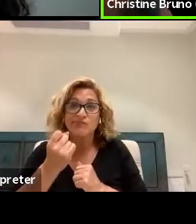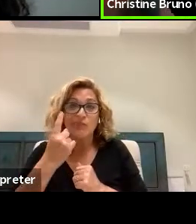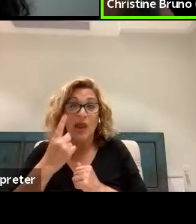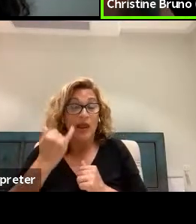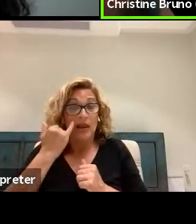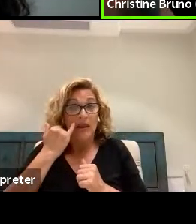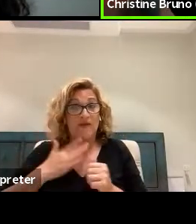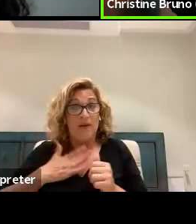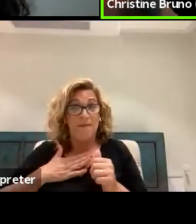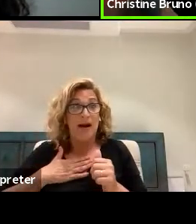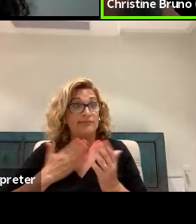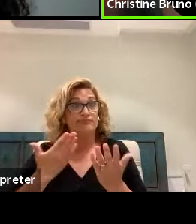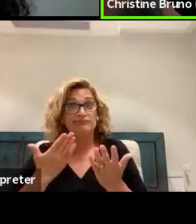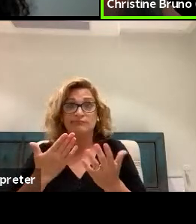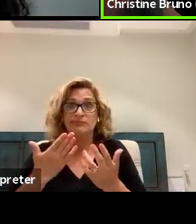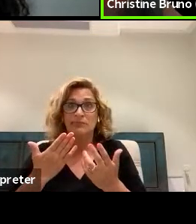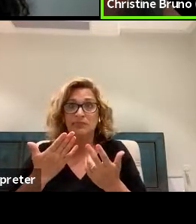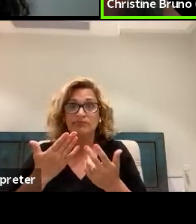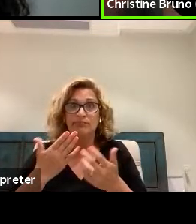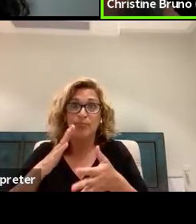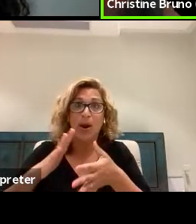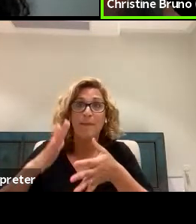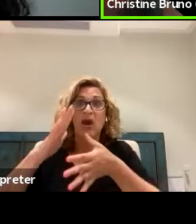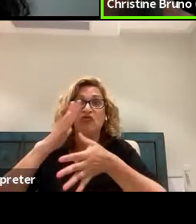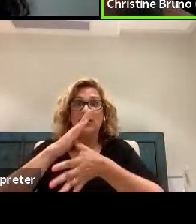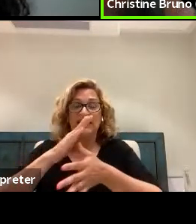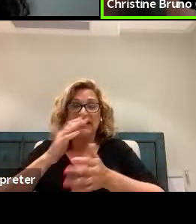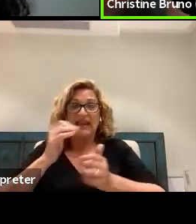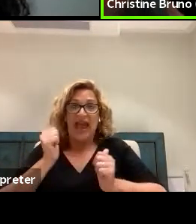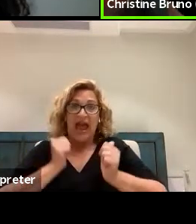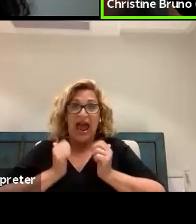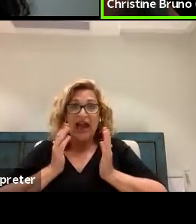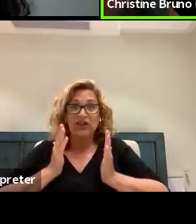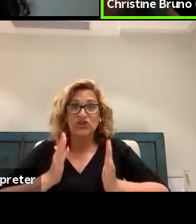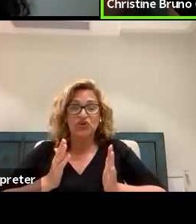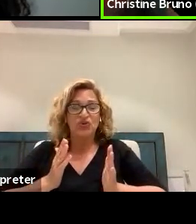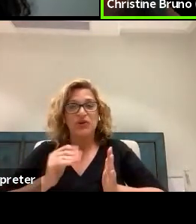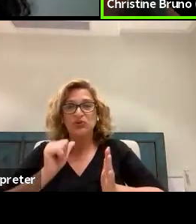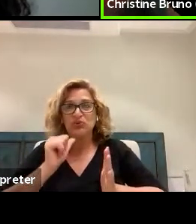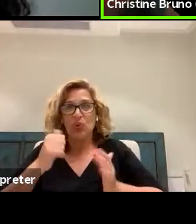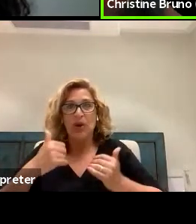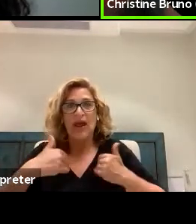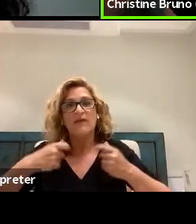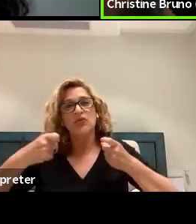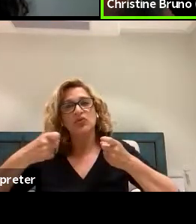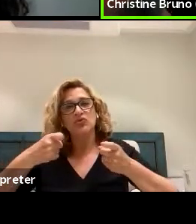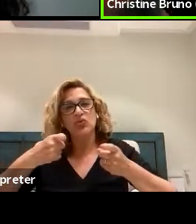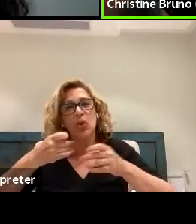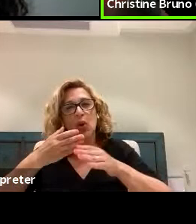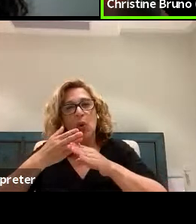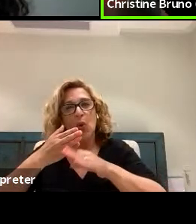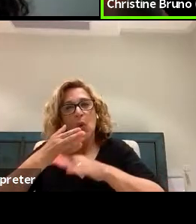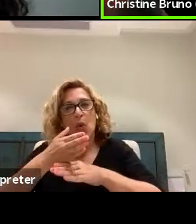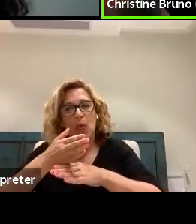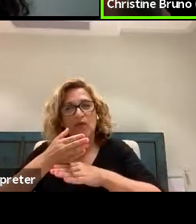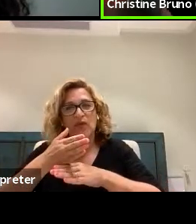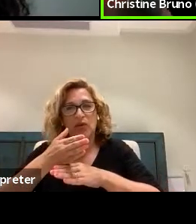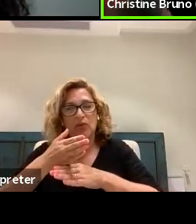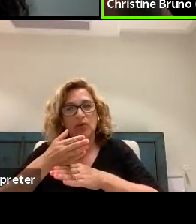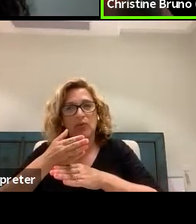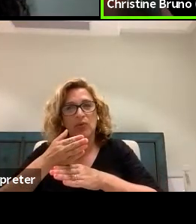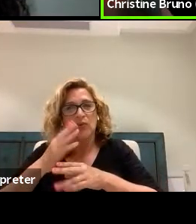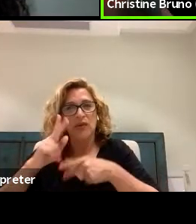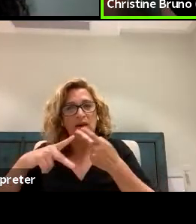doesn't, because I primarily am an actor, I don't always have control over the content that